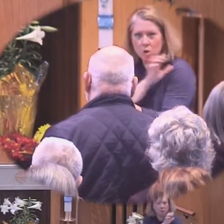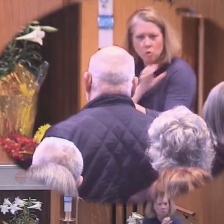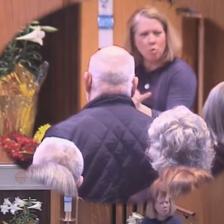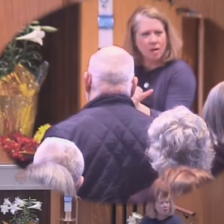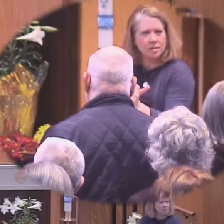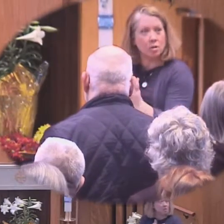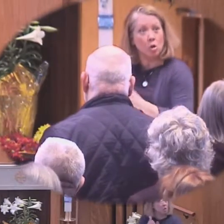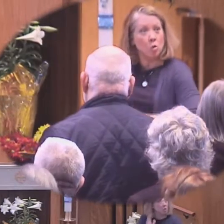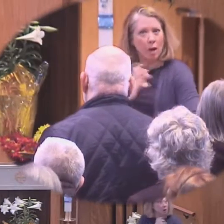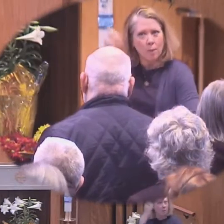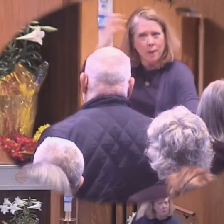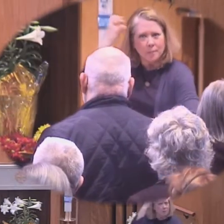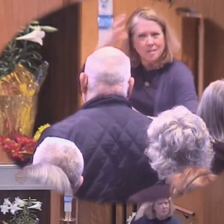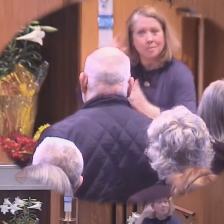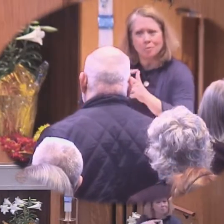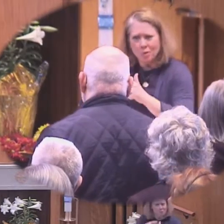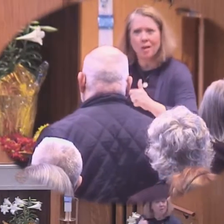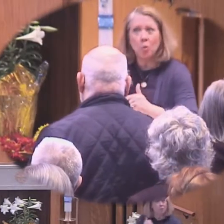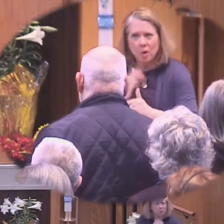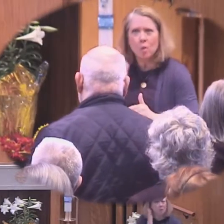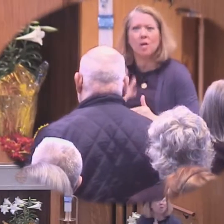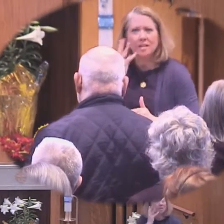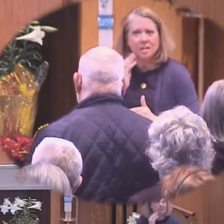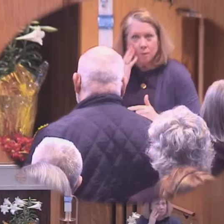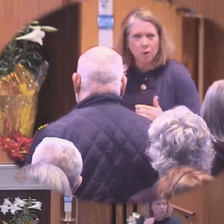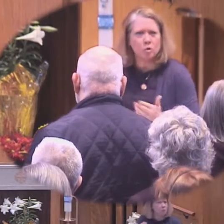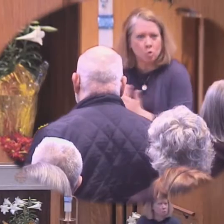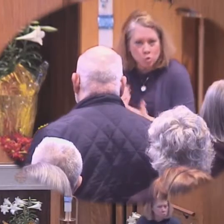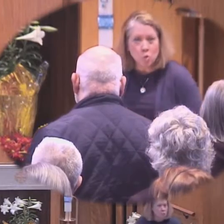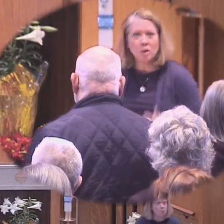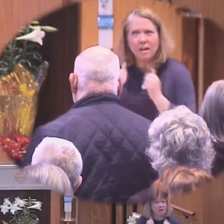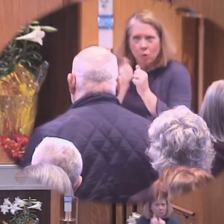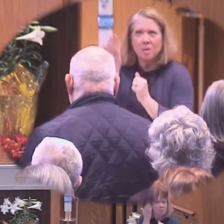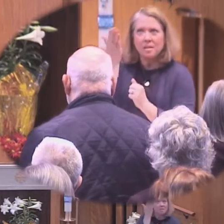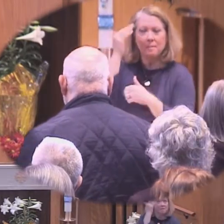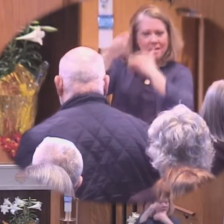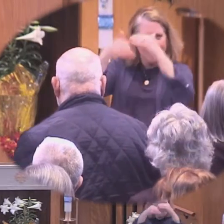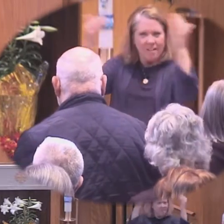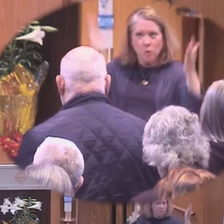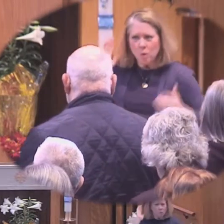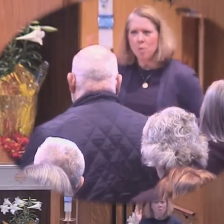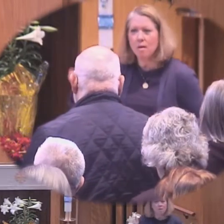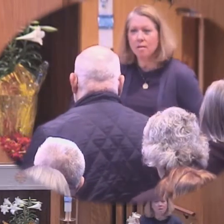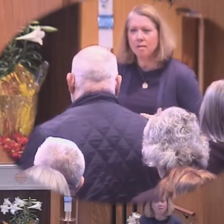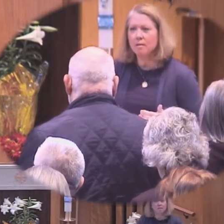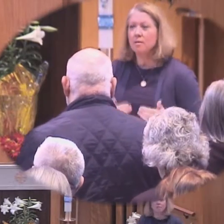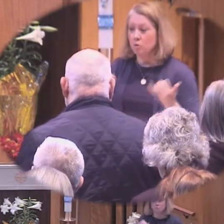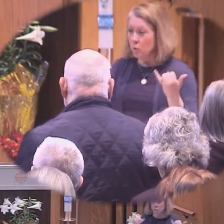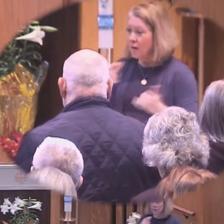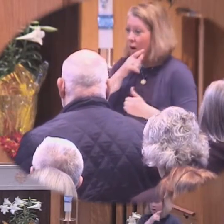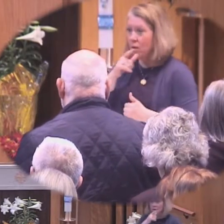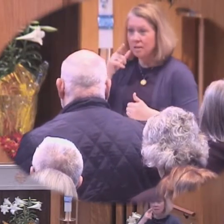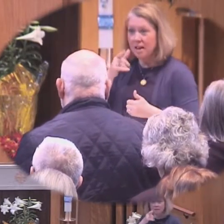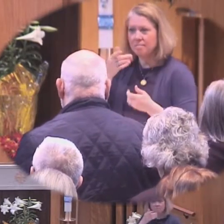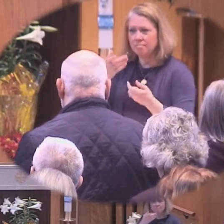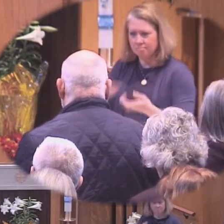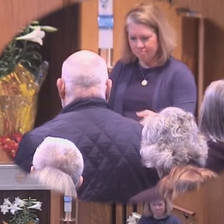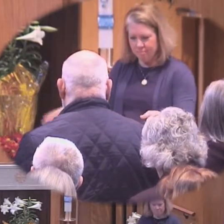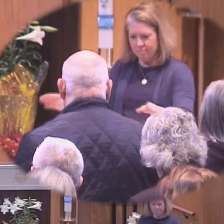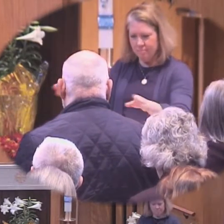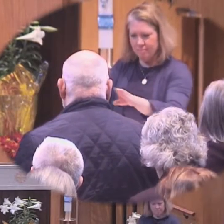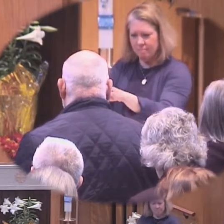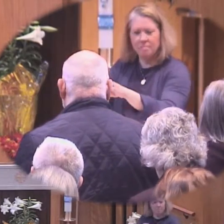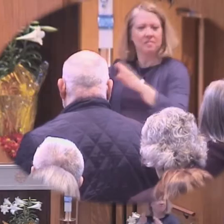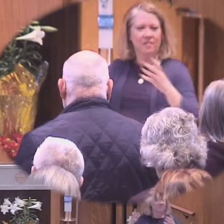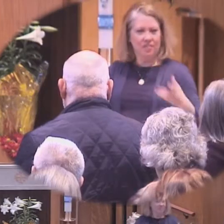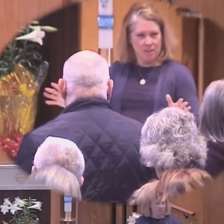so that we may walk with him in newness of life. And so now that our Lenten observance is concluded, let